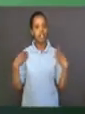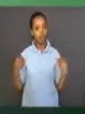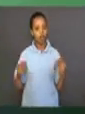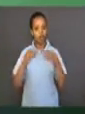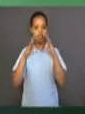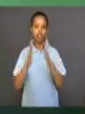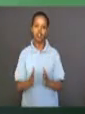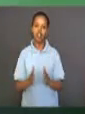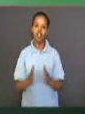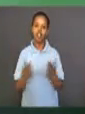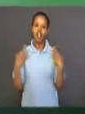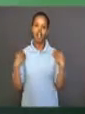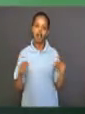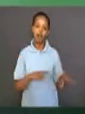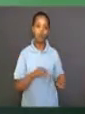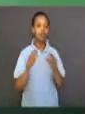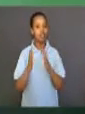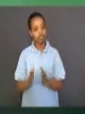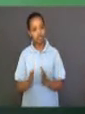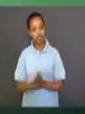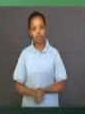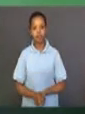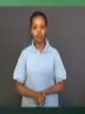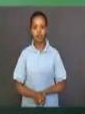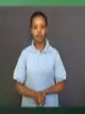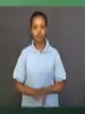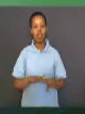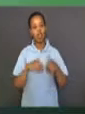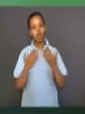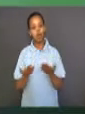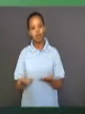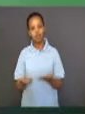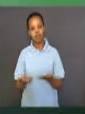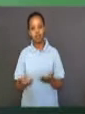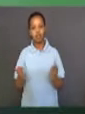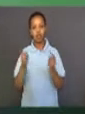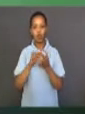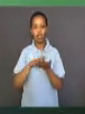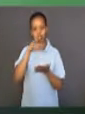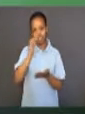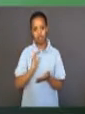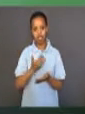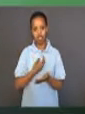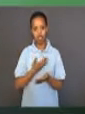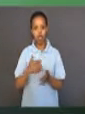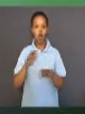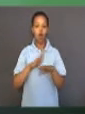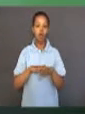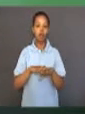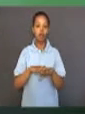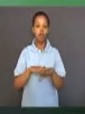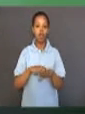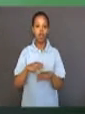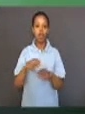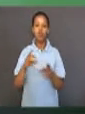Hello, teacher. Hello, students. Welcome to our lesson on the